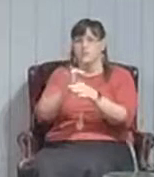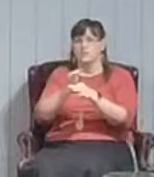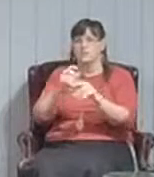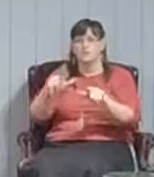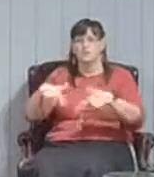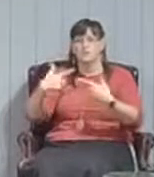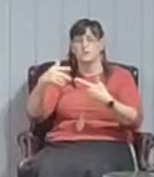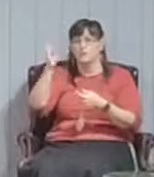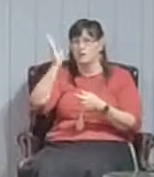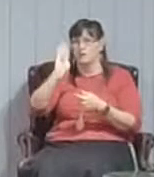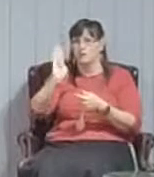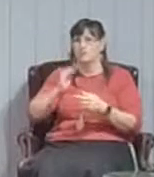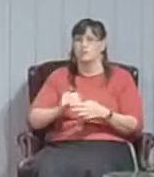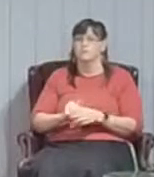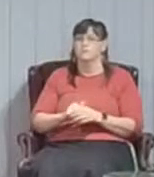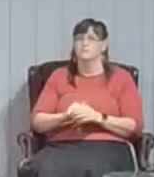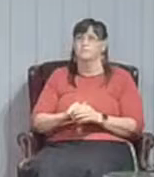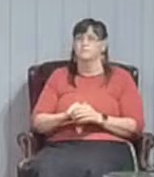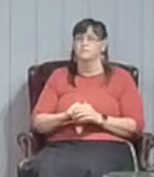God.